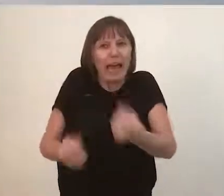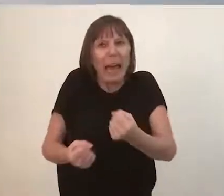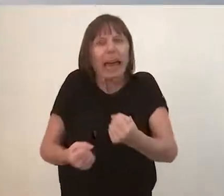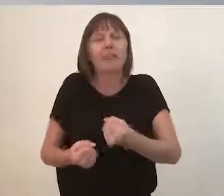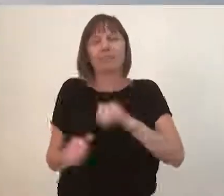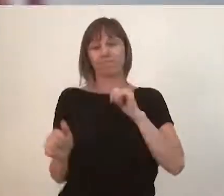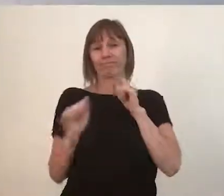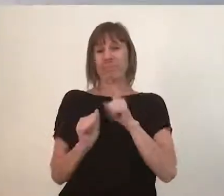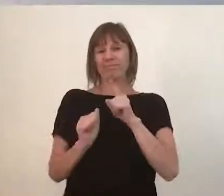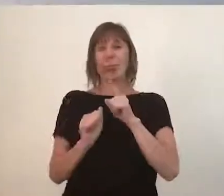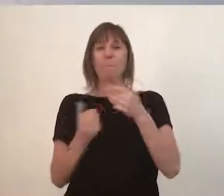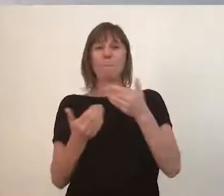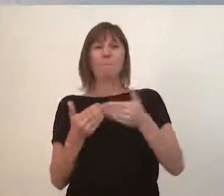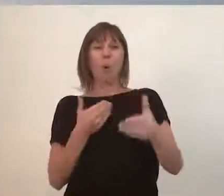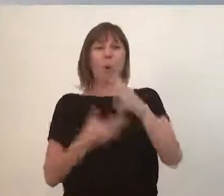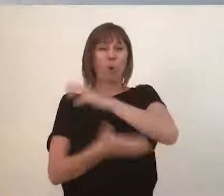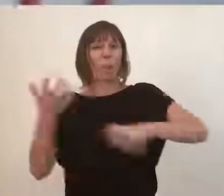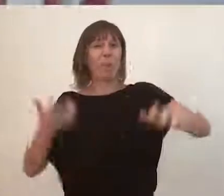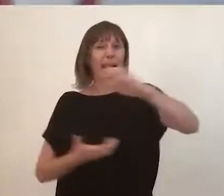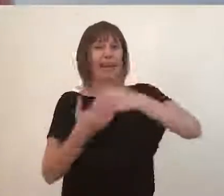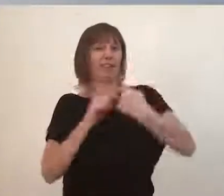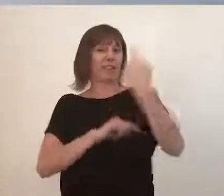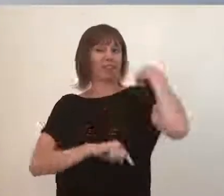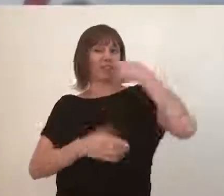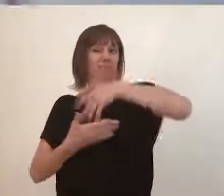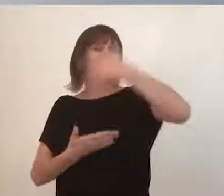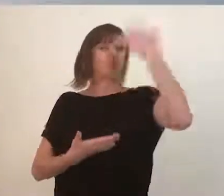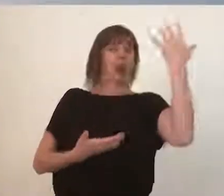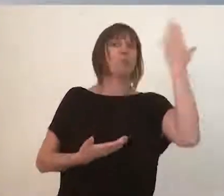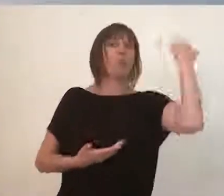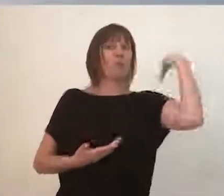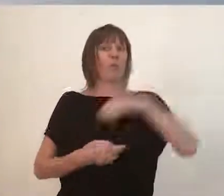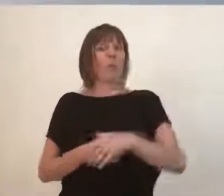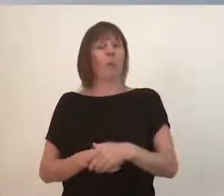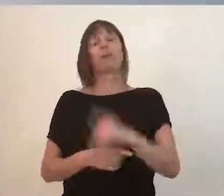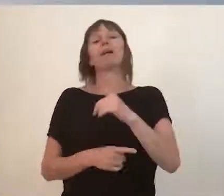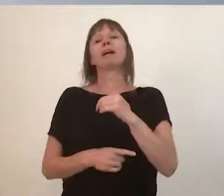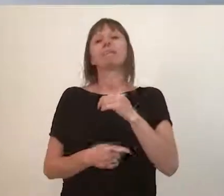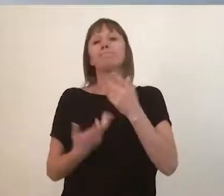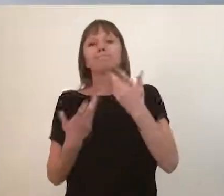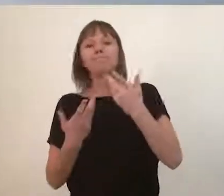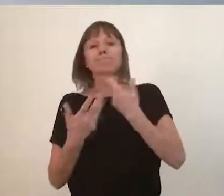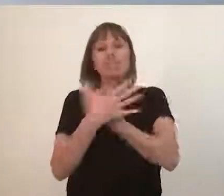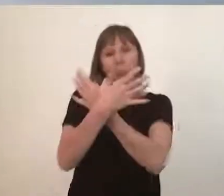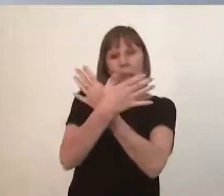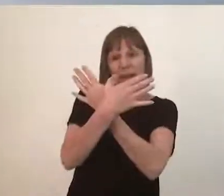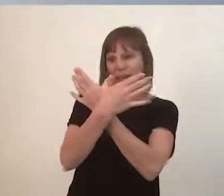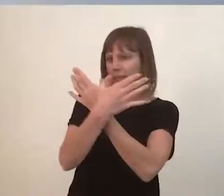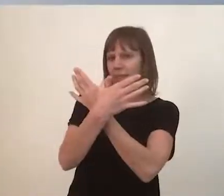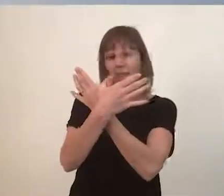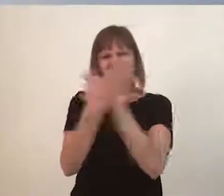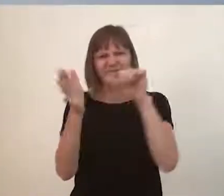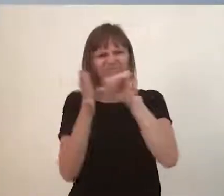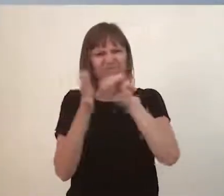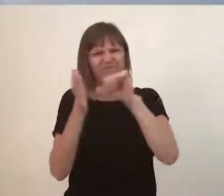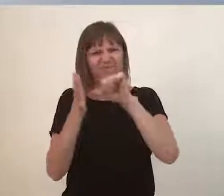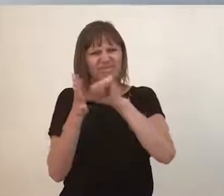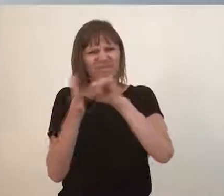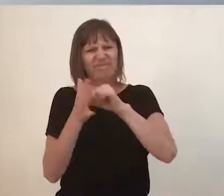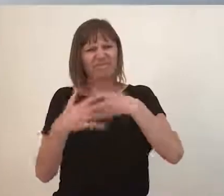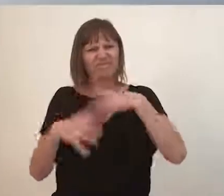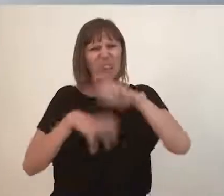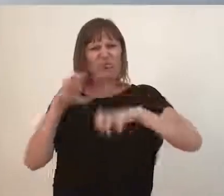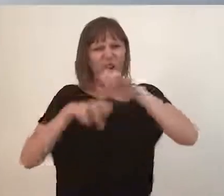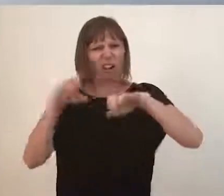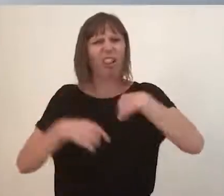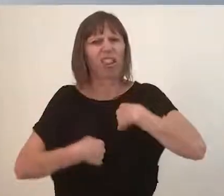was, but I had so much fun. I'll say this look is definitely a bit more complicated than my last look that I gave you guys. It's just drawing out the wings,